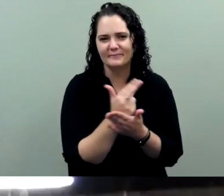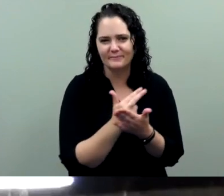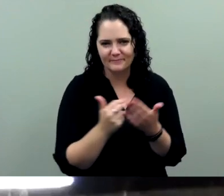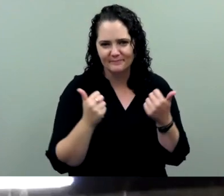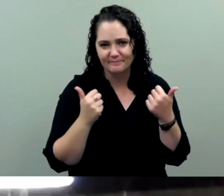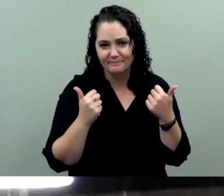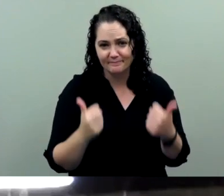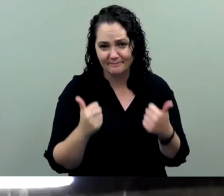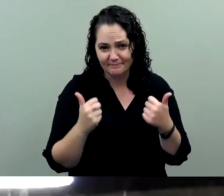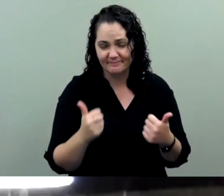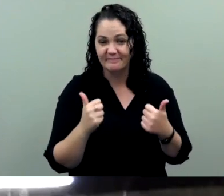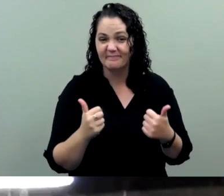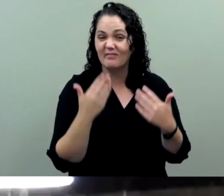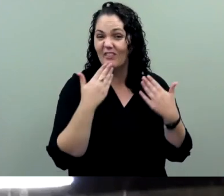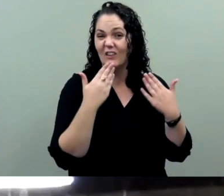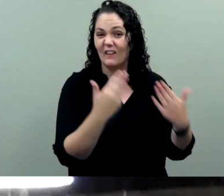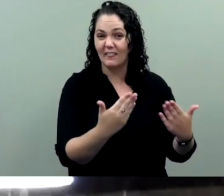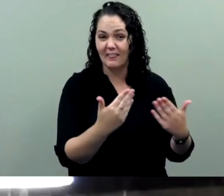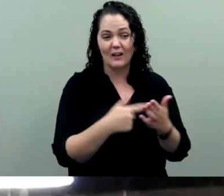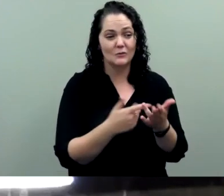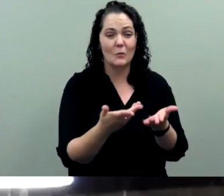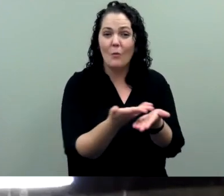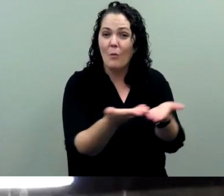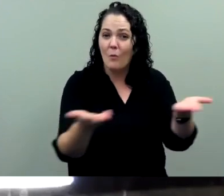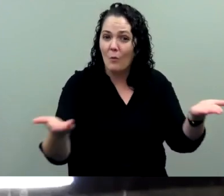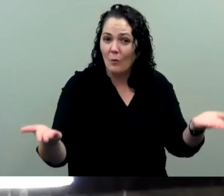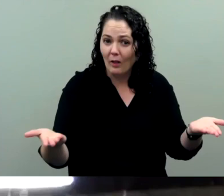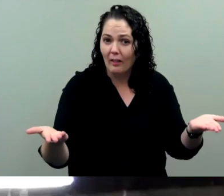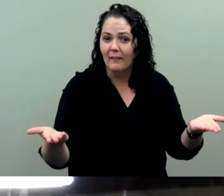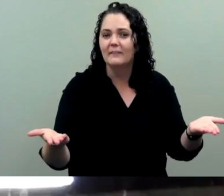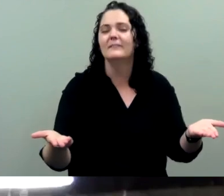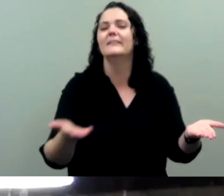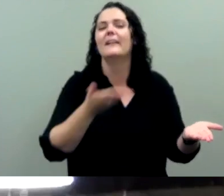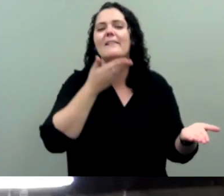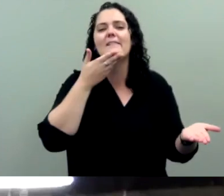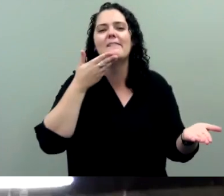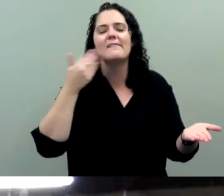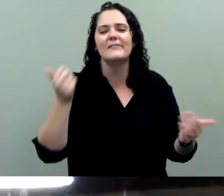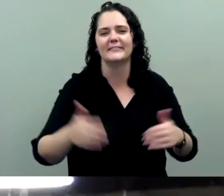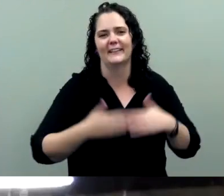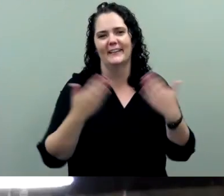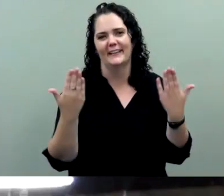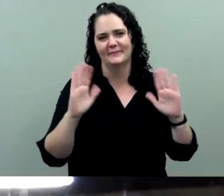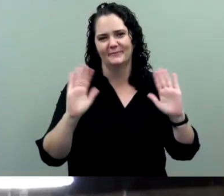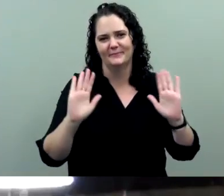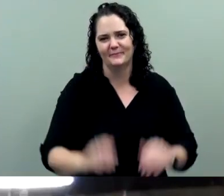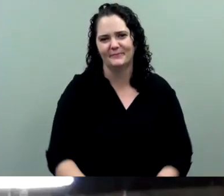team at Queensland Art Gallery now. Thank you very much, y'all. Have a beautiful Saturday, and I'll see you soon.